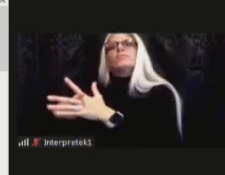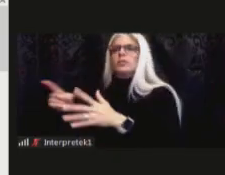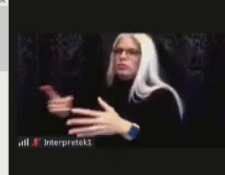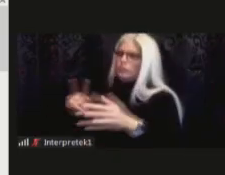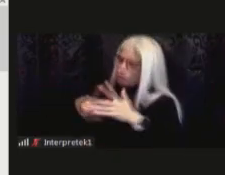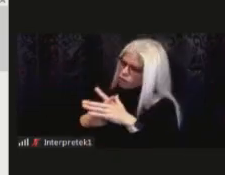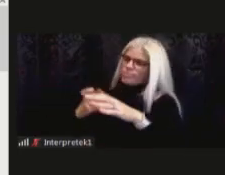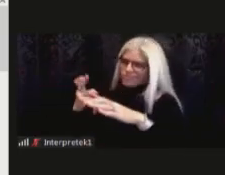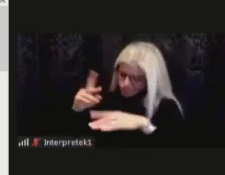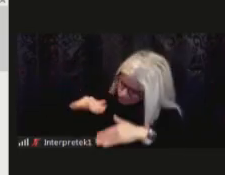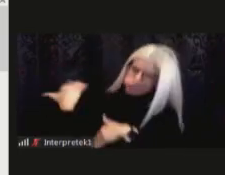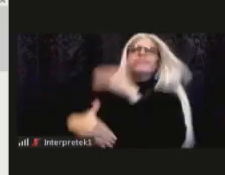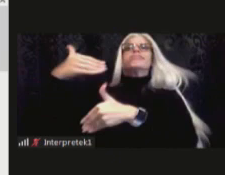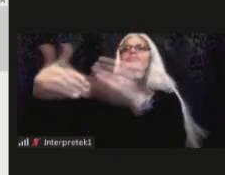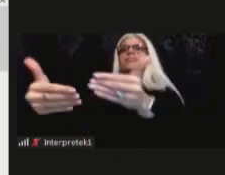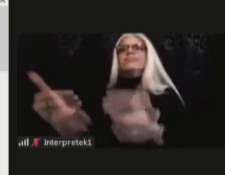plan.